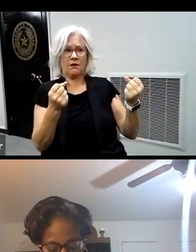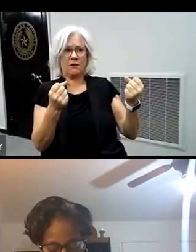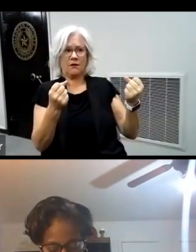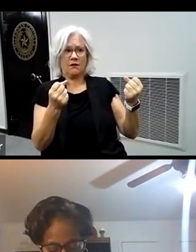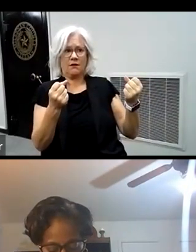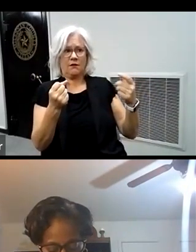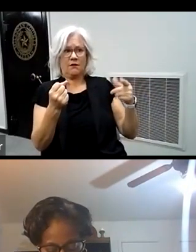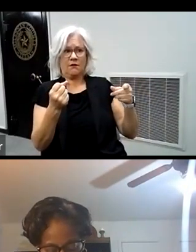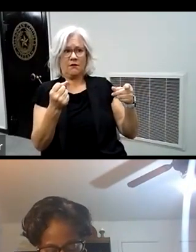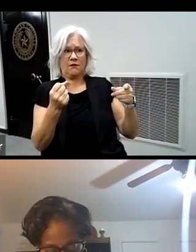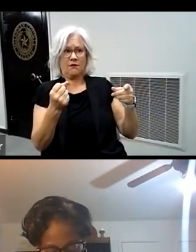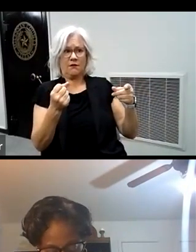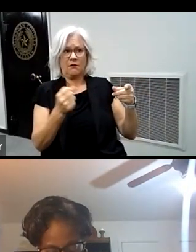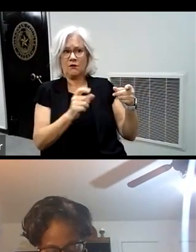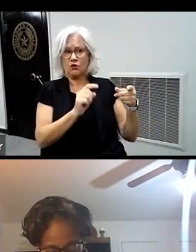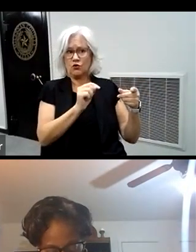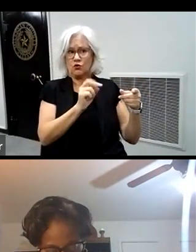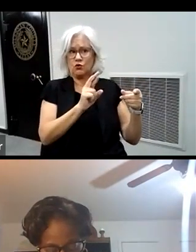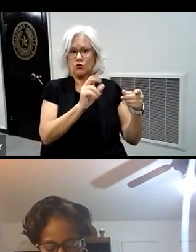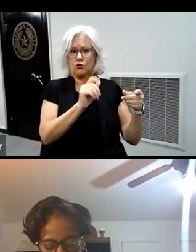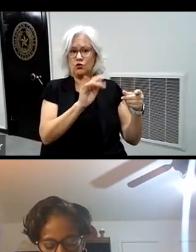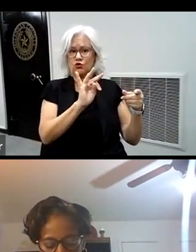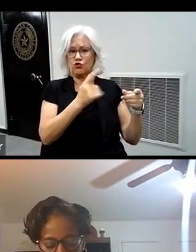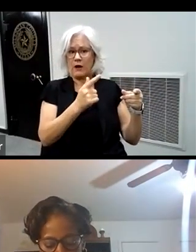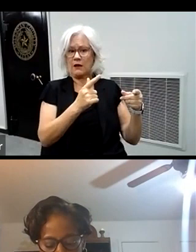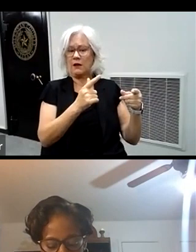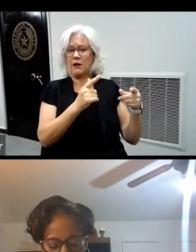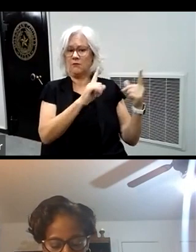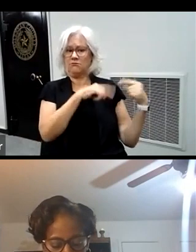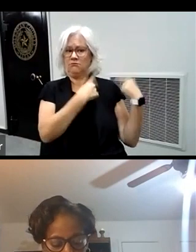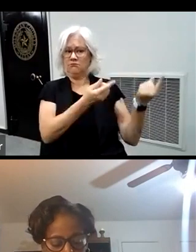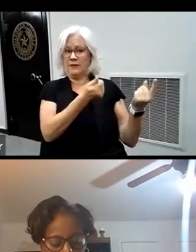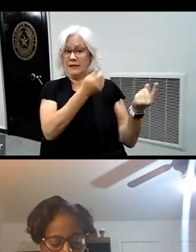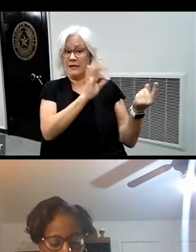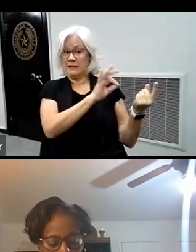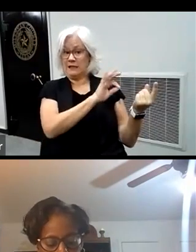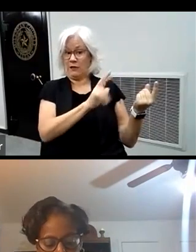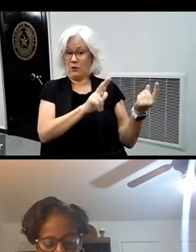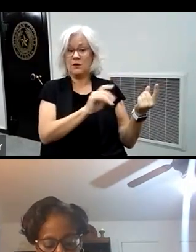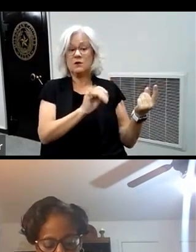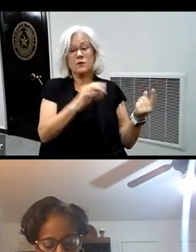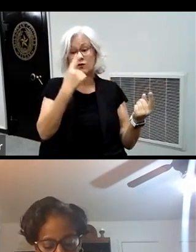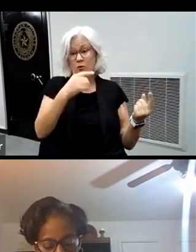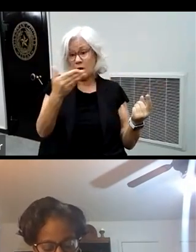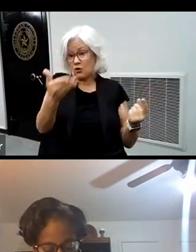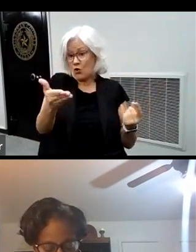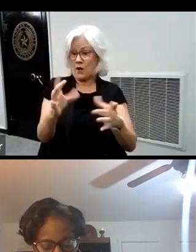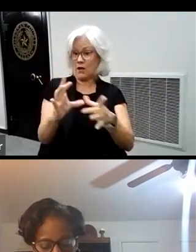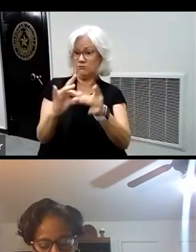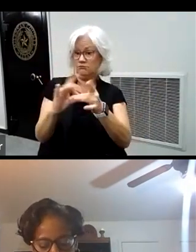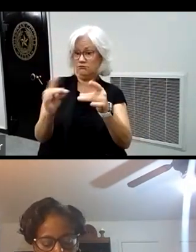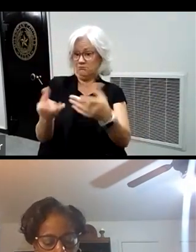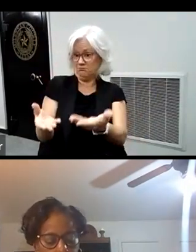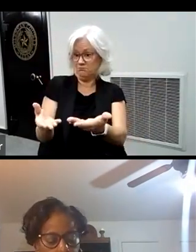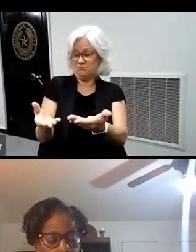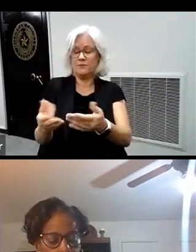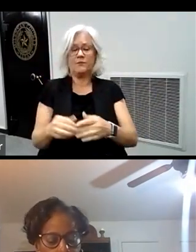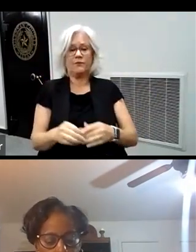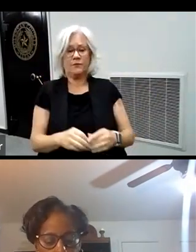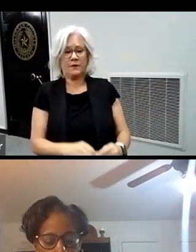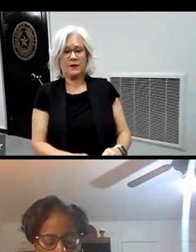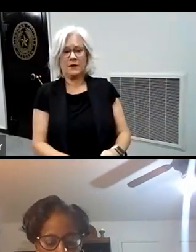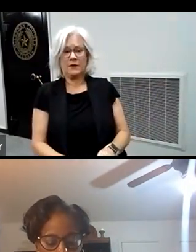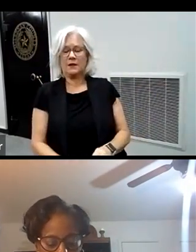tracking and treatment since 1993. So if you would, go ahead with your presentation. All